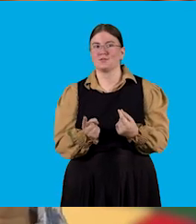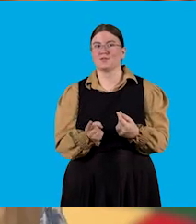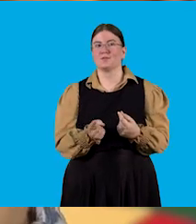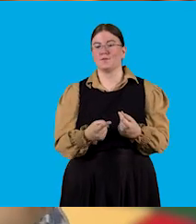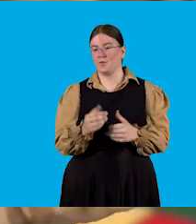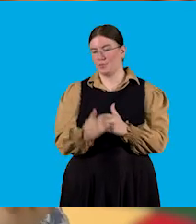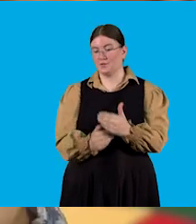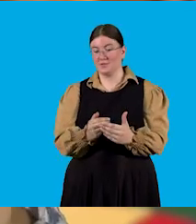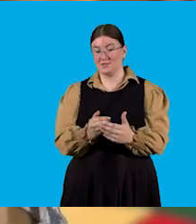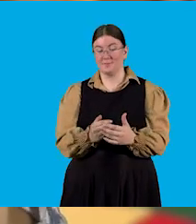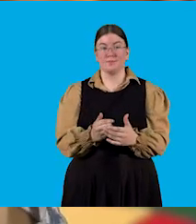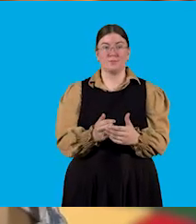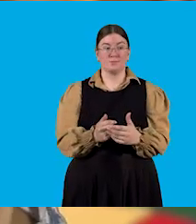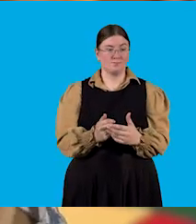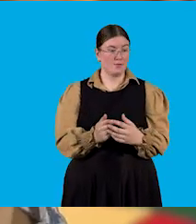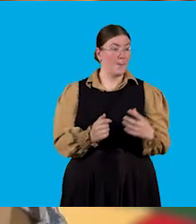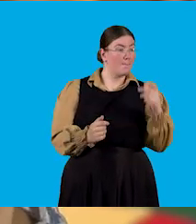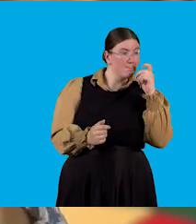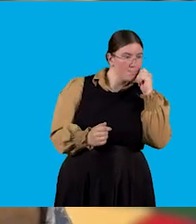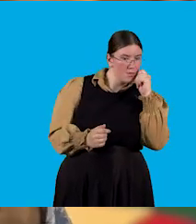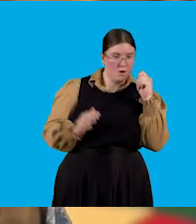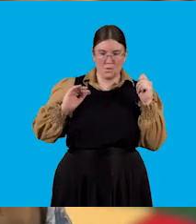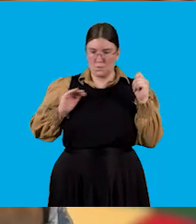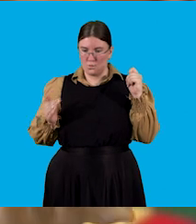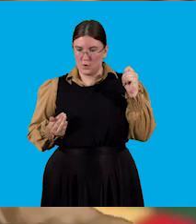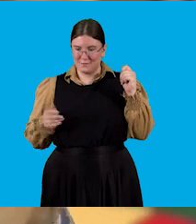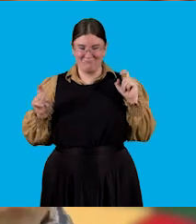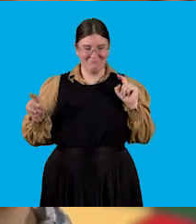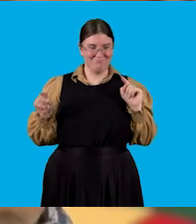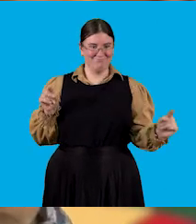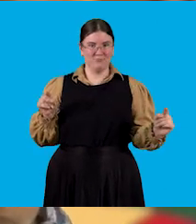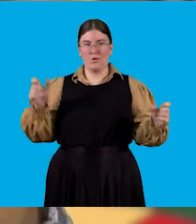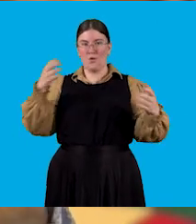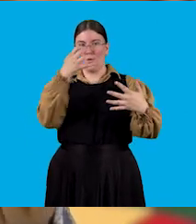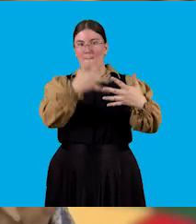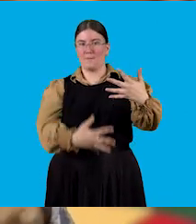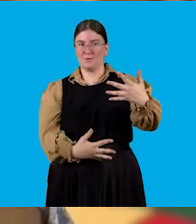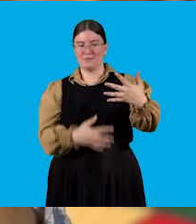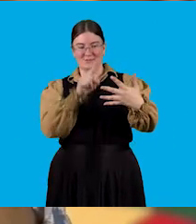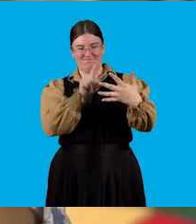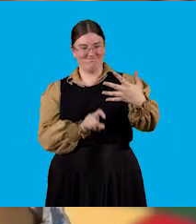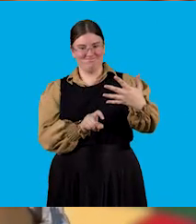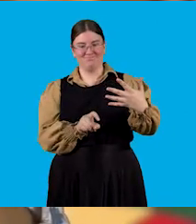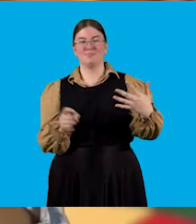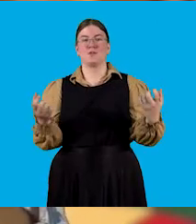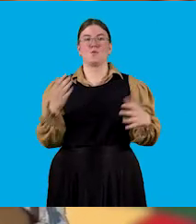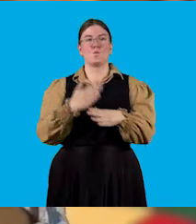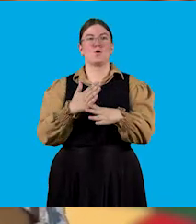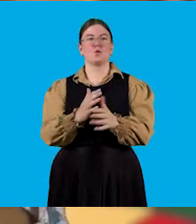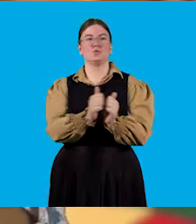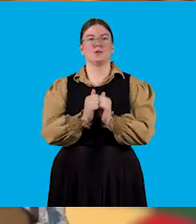and how they work together to produce a result or to create offspring.